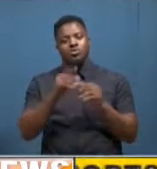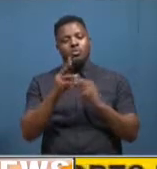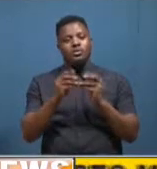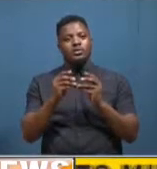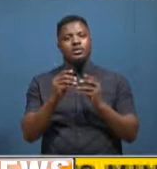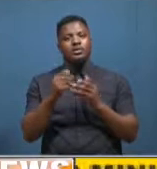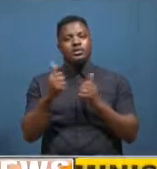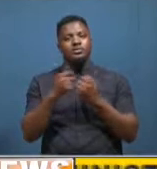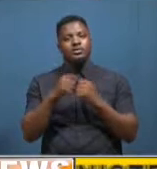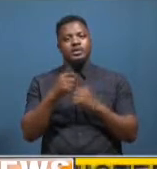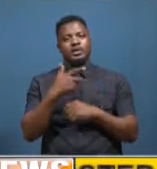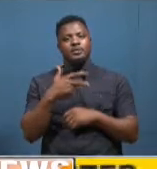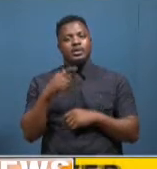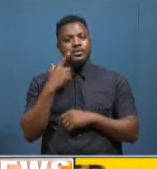Birmingham.